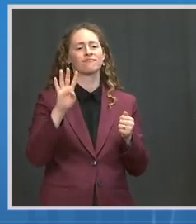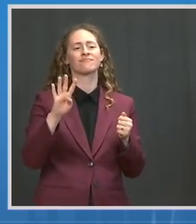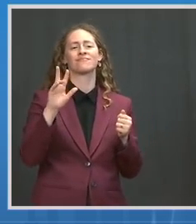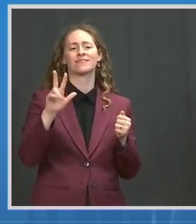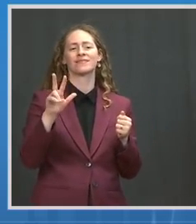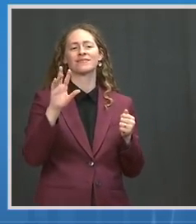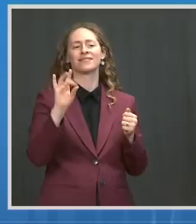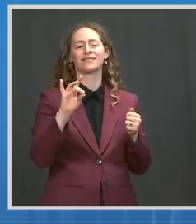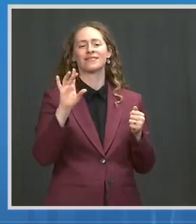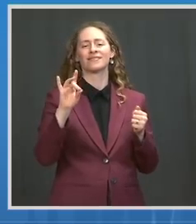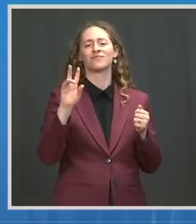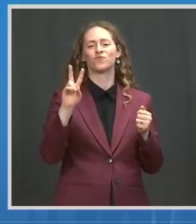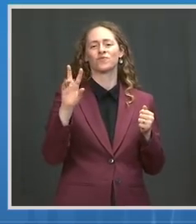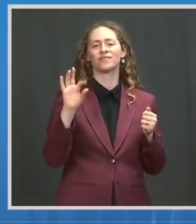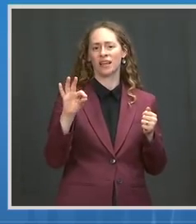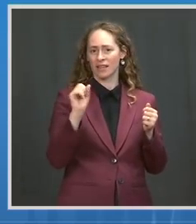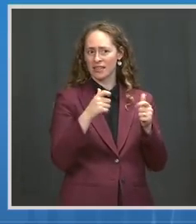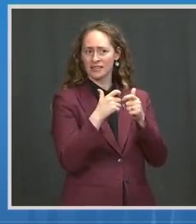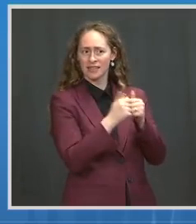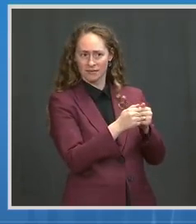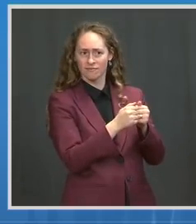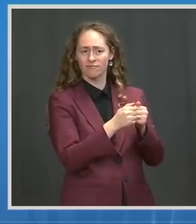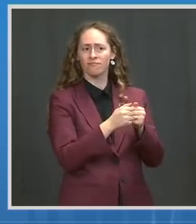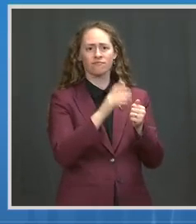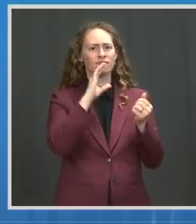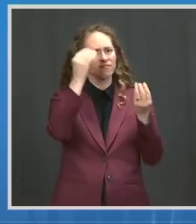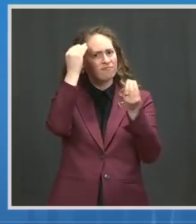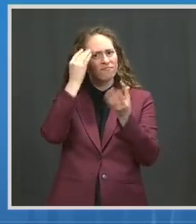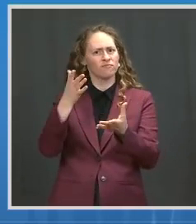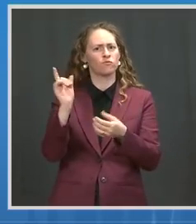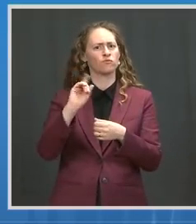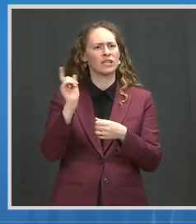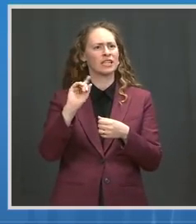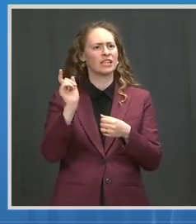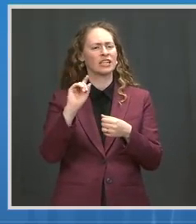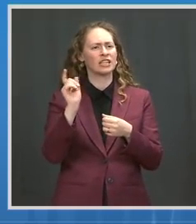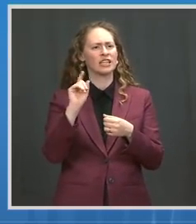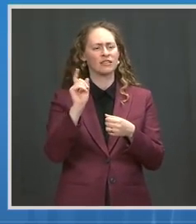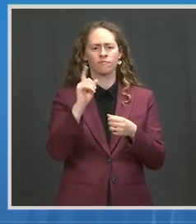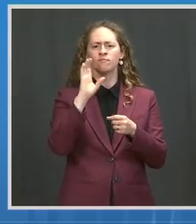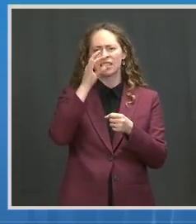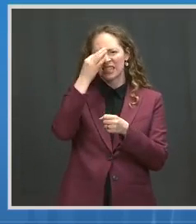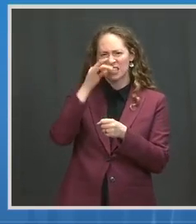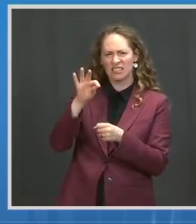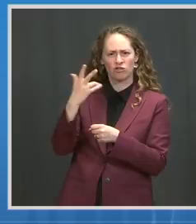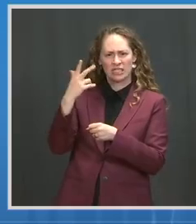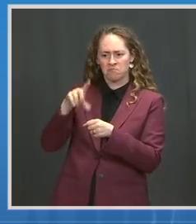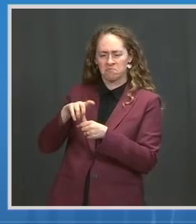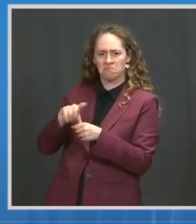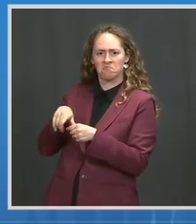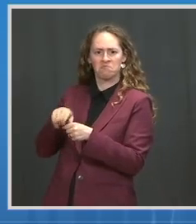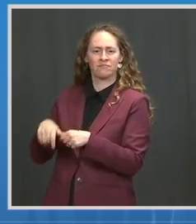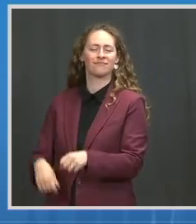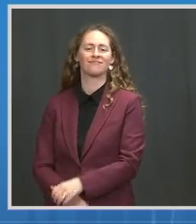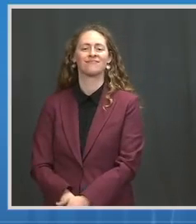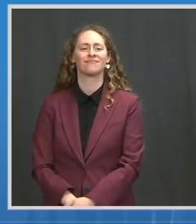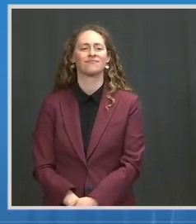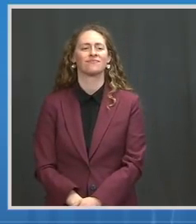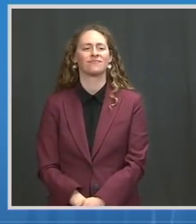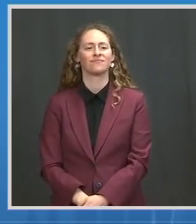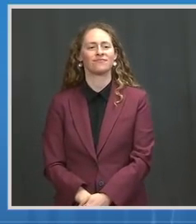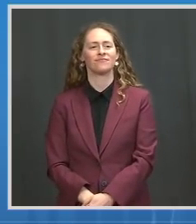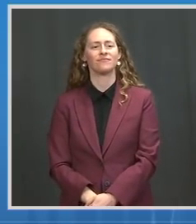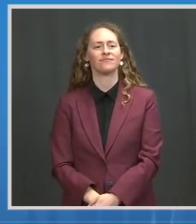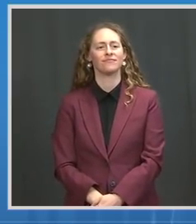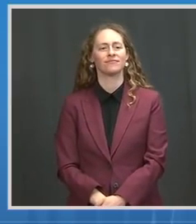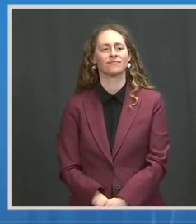will be given the addresses of those vaccination sites, the 3 closest to you, but you will also be asked whether you're in need of childcare or transportation